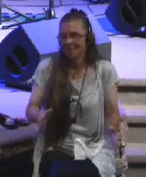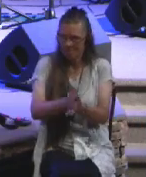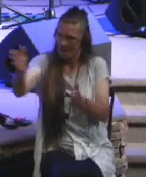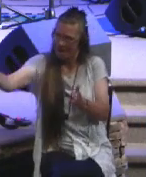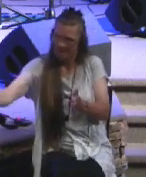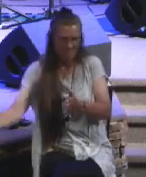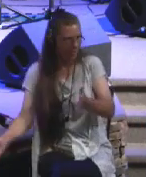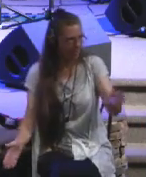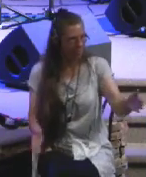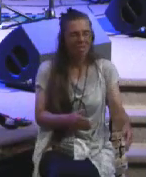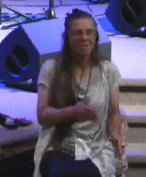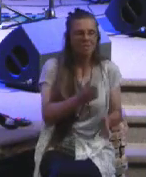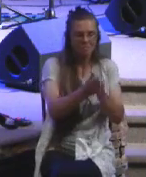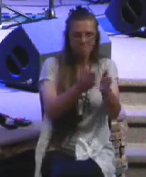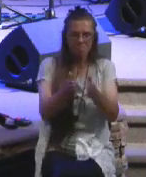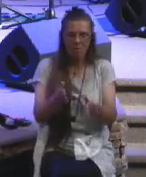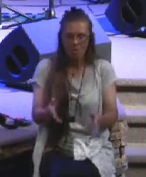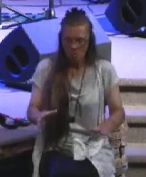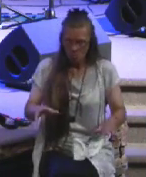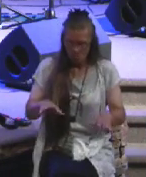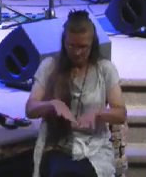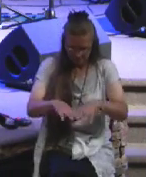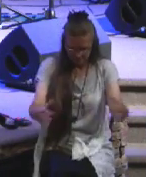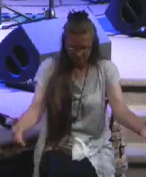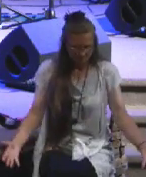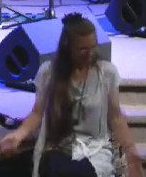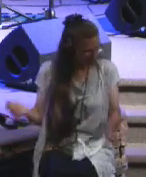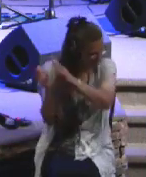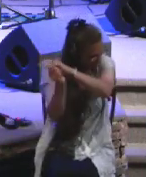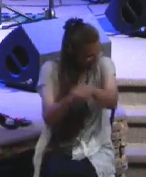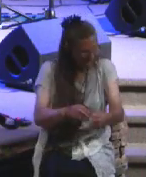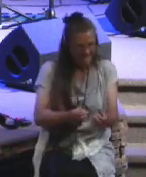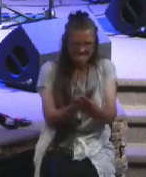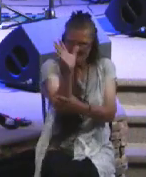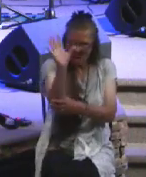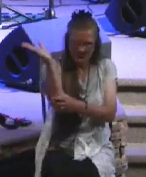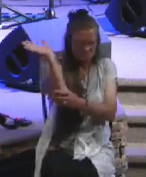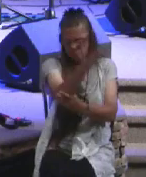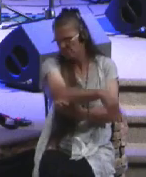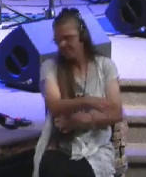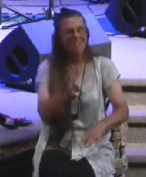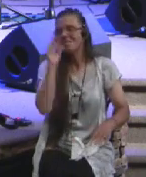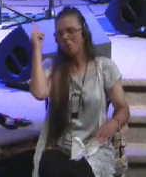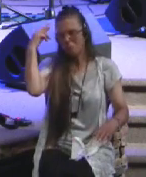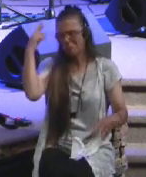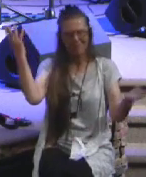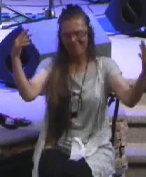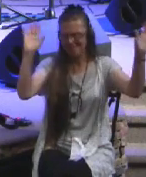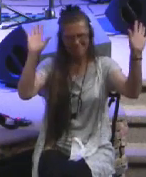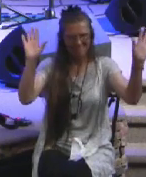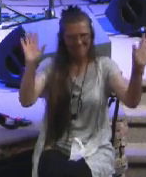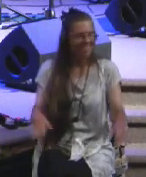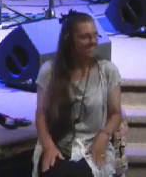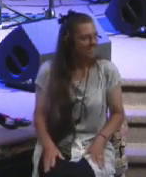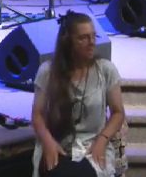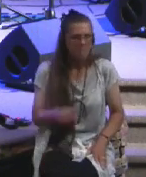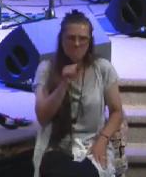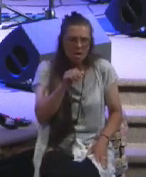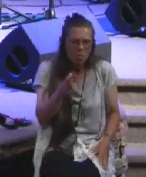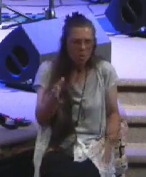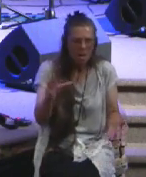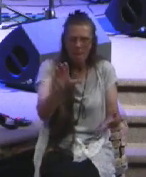out of order. We got enough wet blankets to put out any wildfire. So I'm not worried about that. But I don't want to